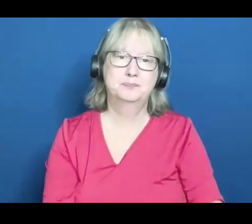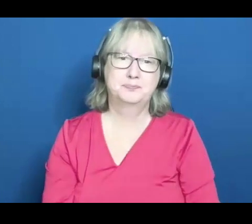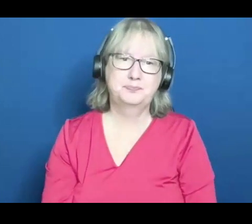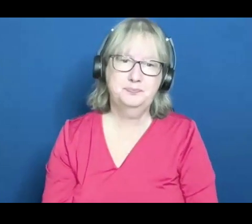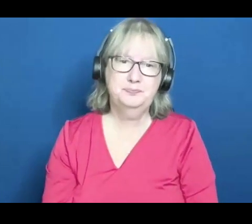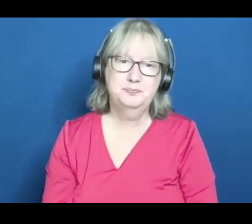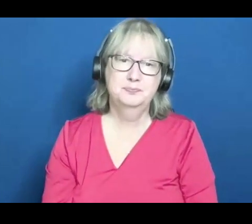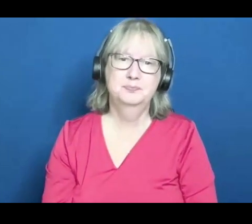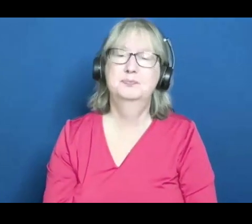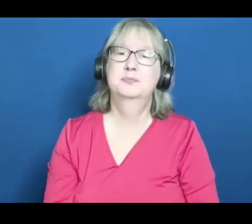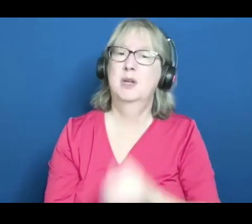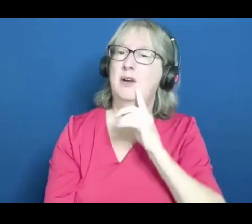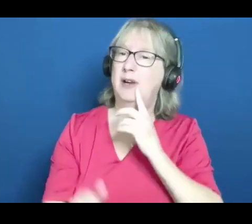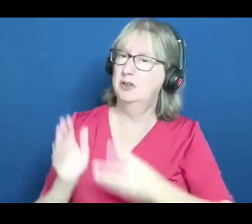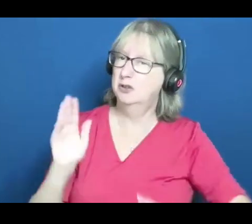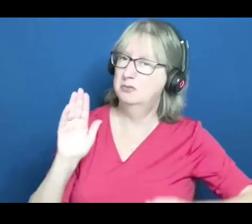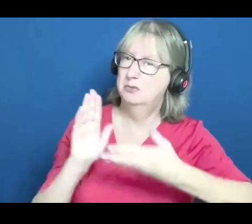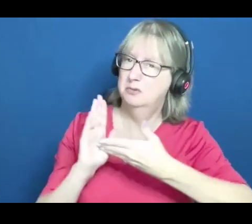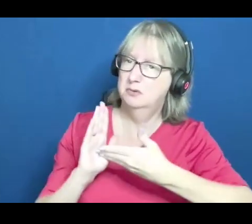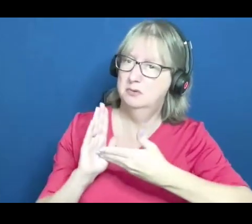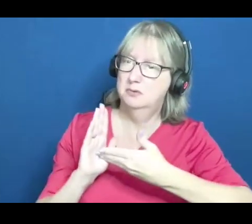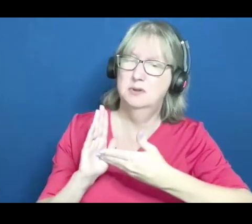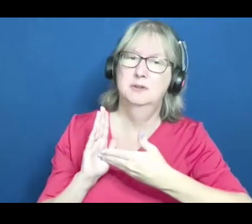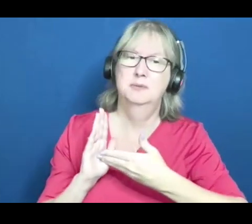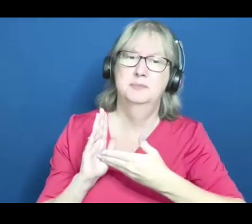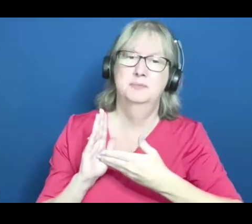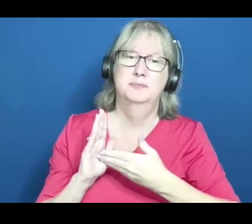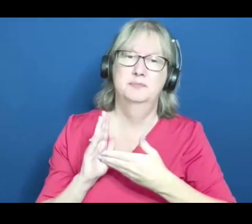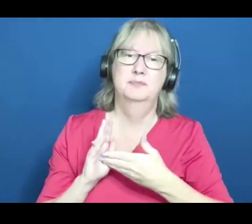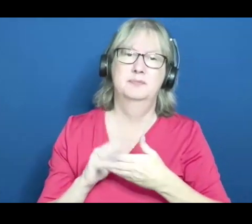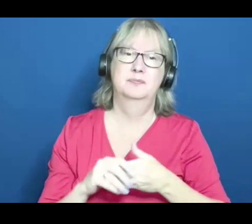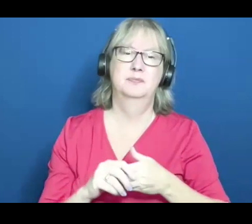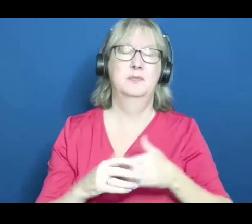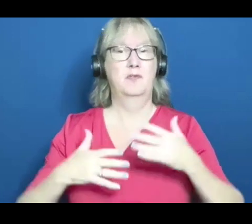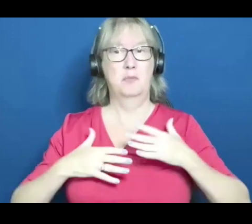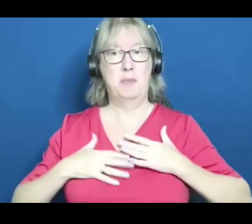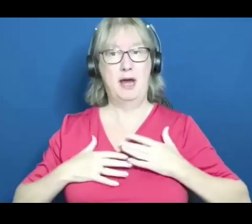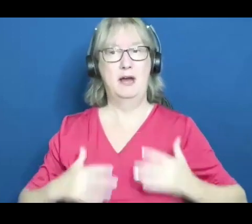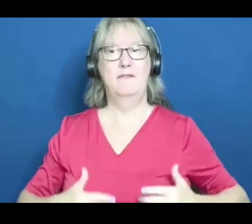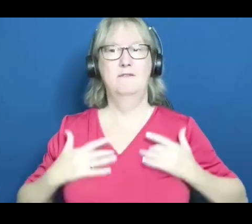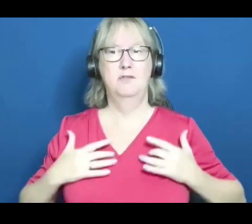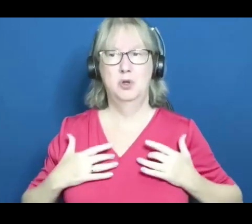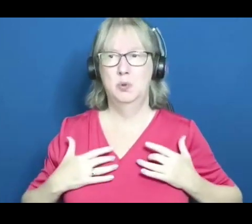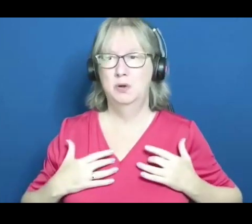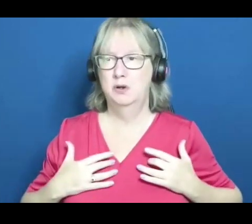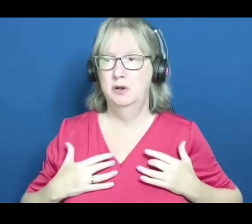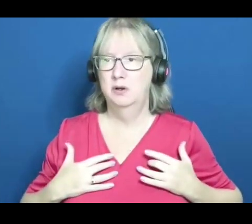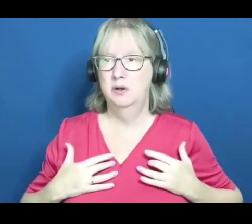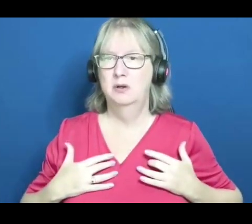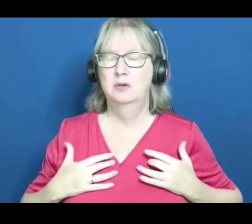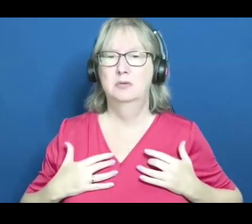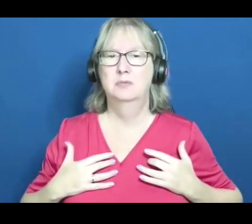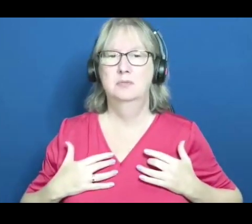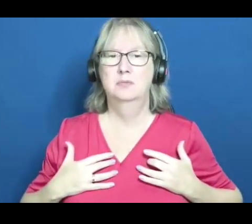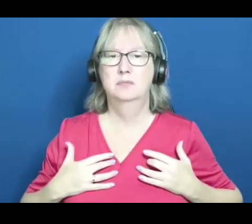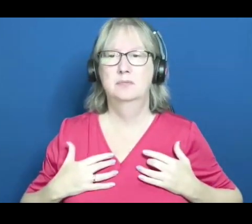yeah. Just touching on that point. So, you know, from my point of view, from the supply end, the